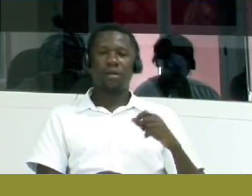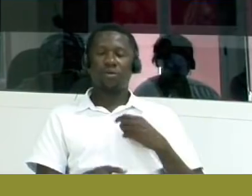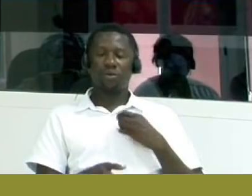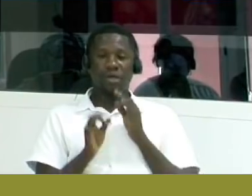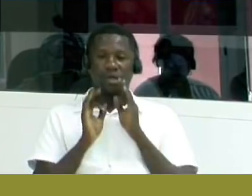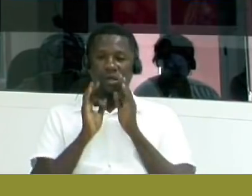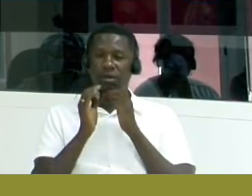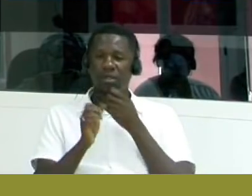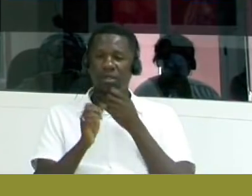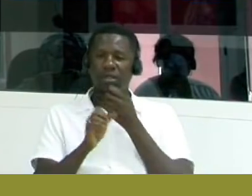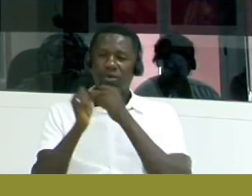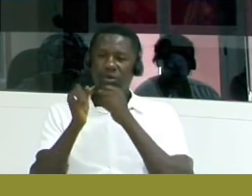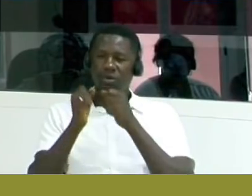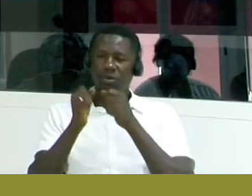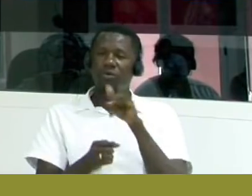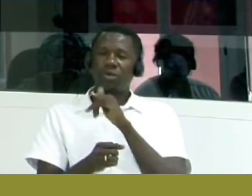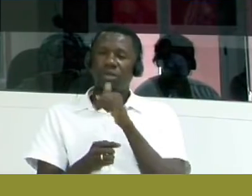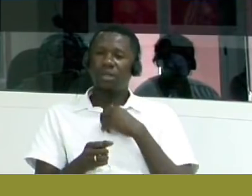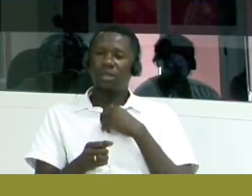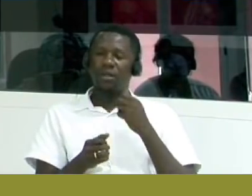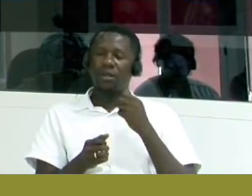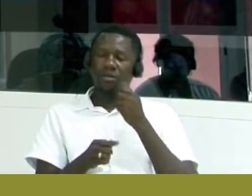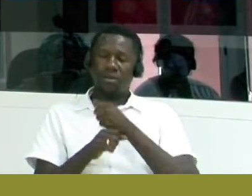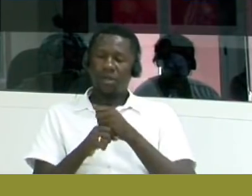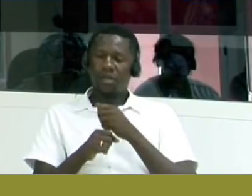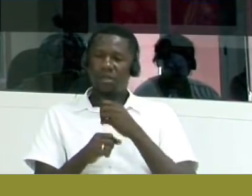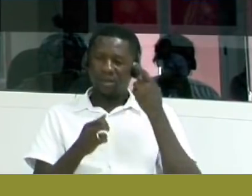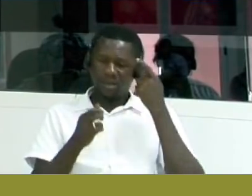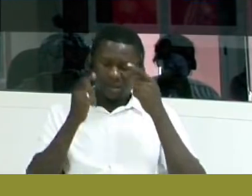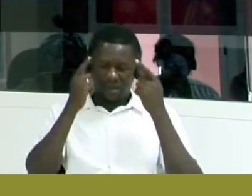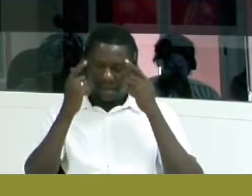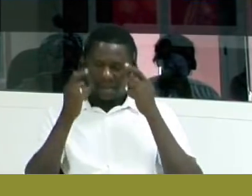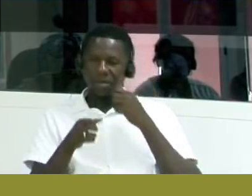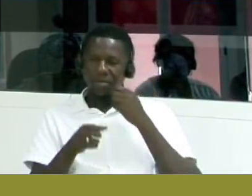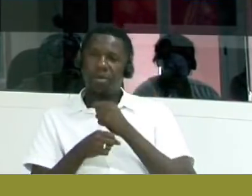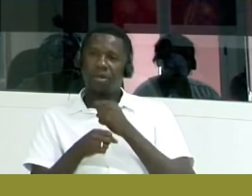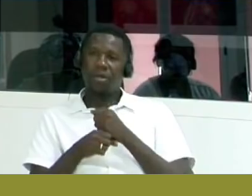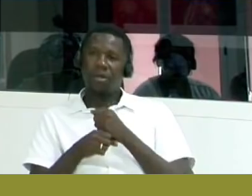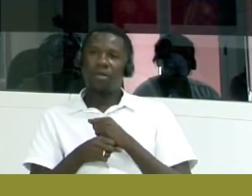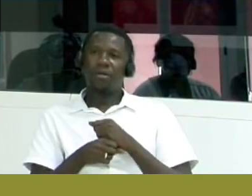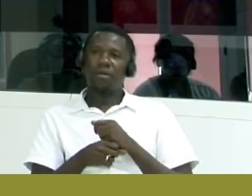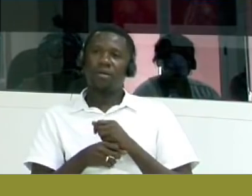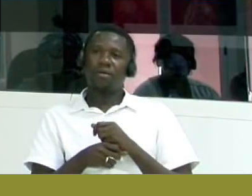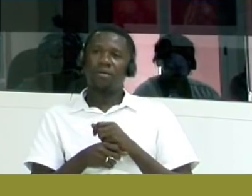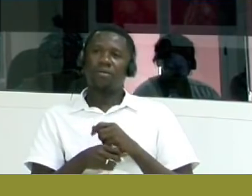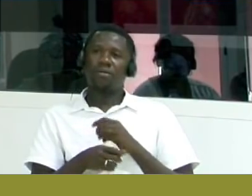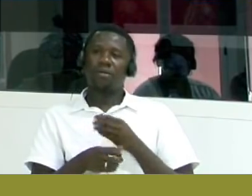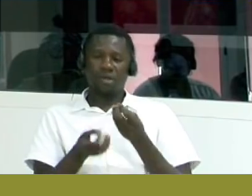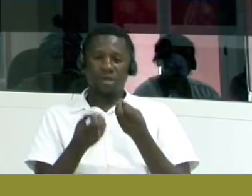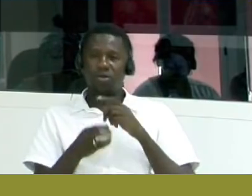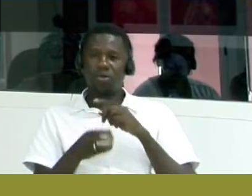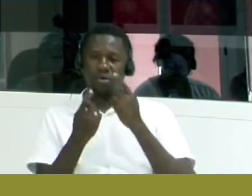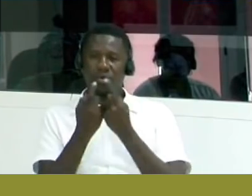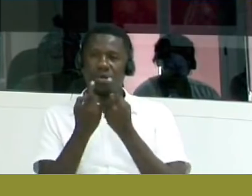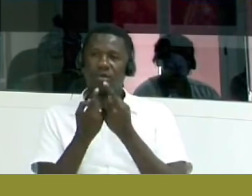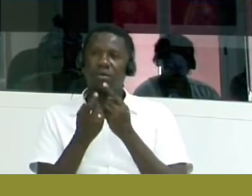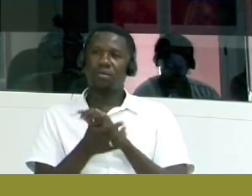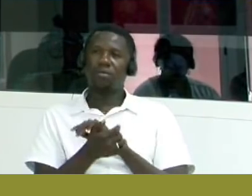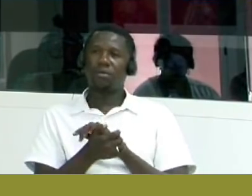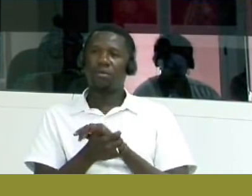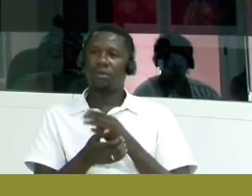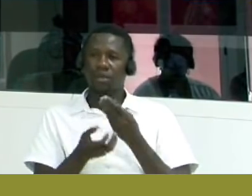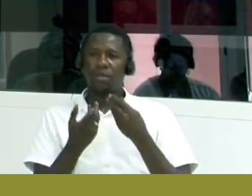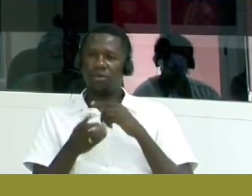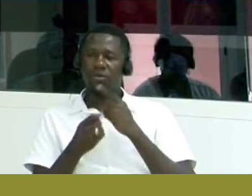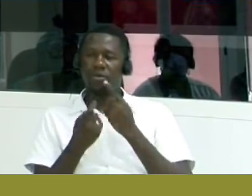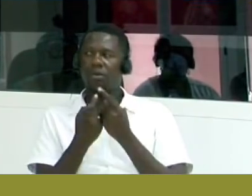which he made the decisions he made. The circumstances. But tell me something, Council. Let me see whether I can get over this.